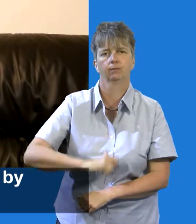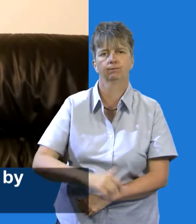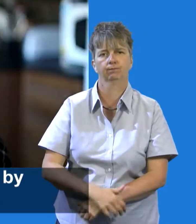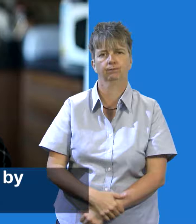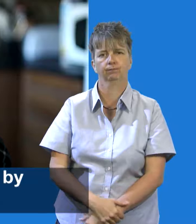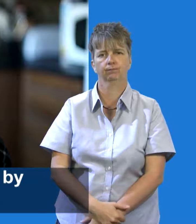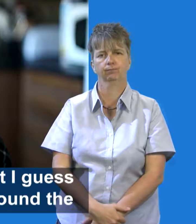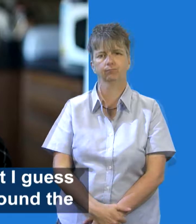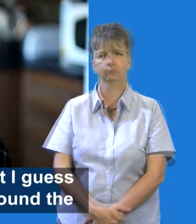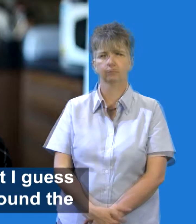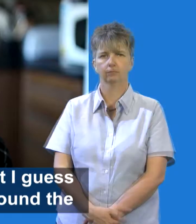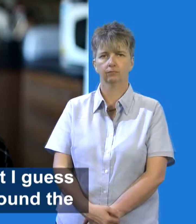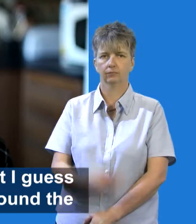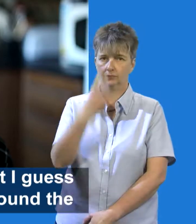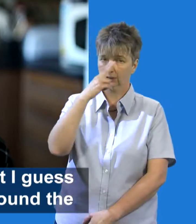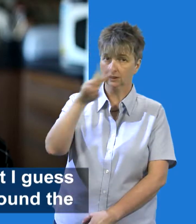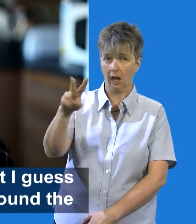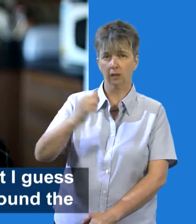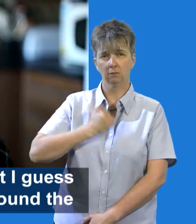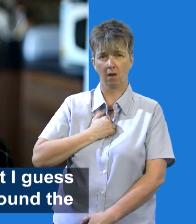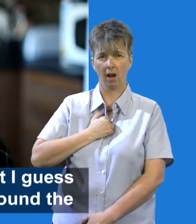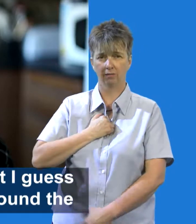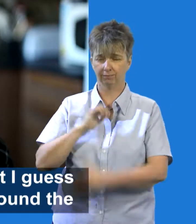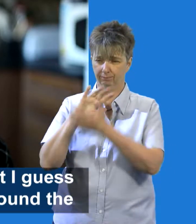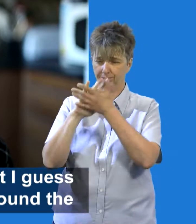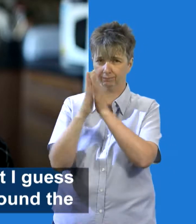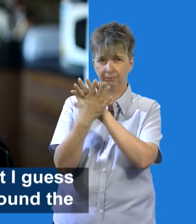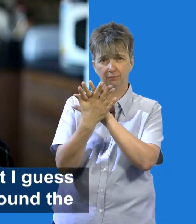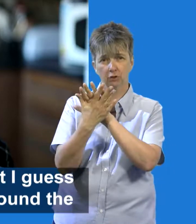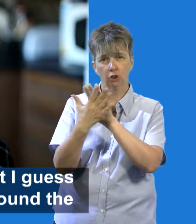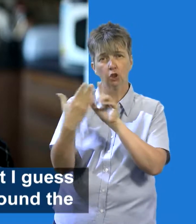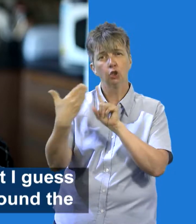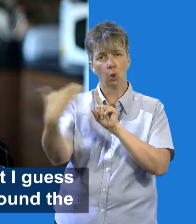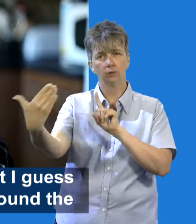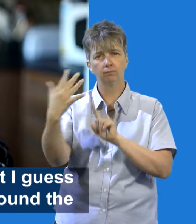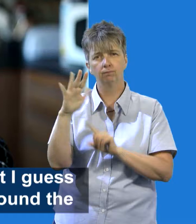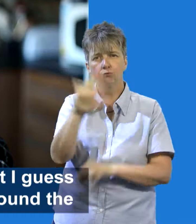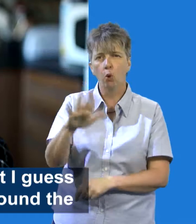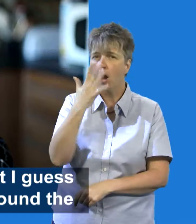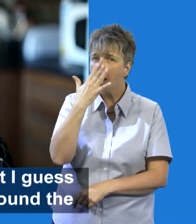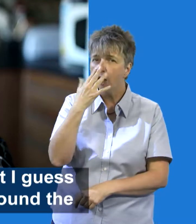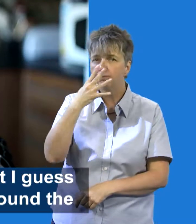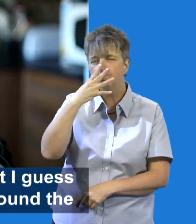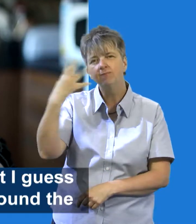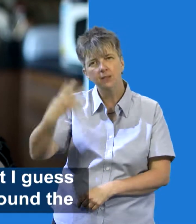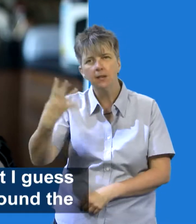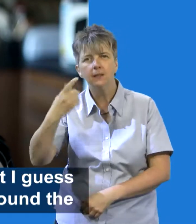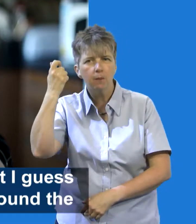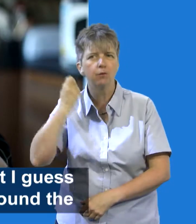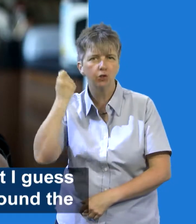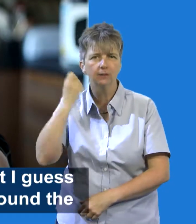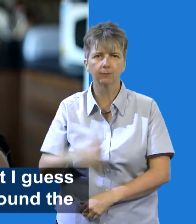souls. The first time I became aware that I guess my sight